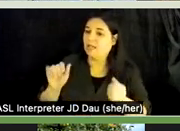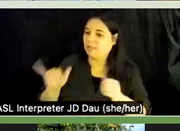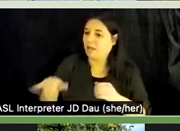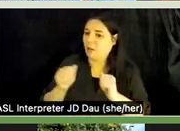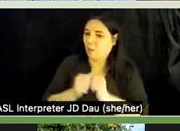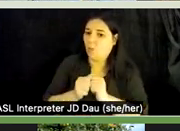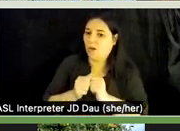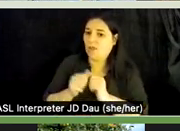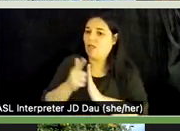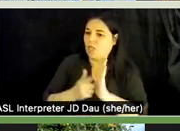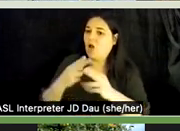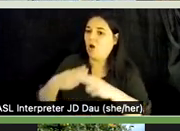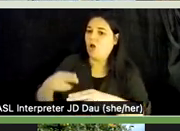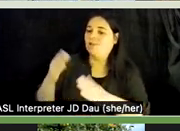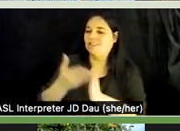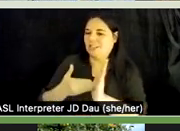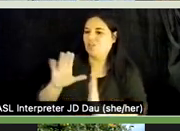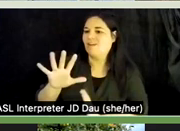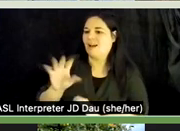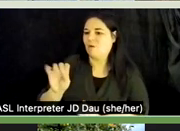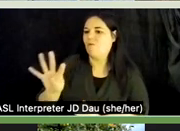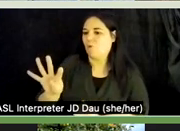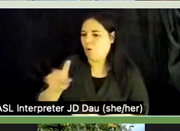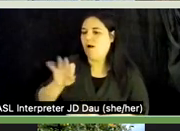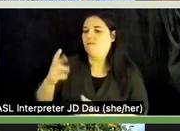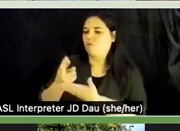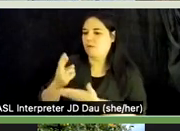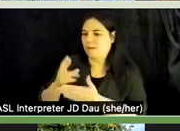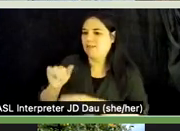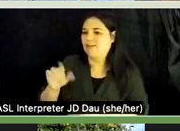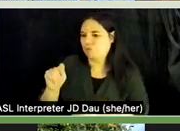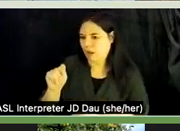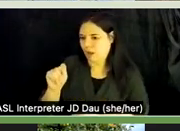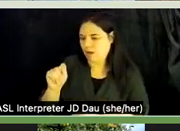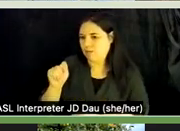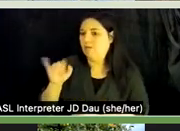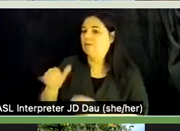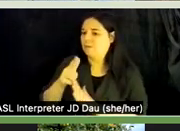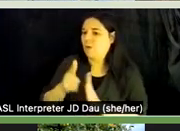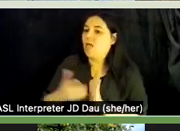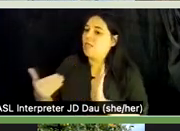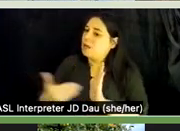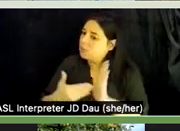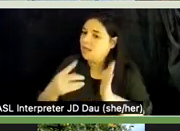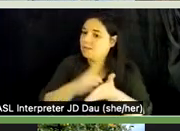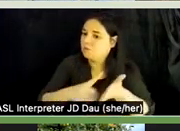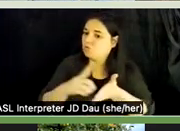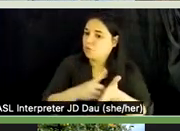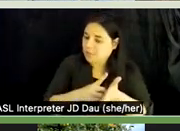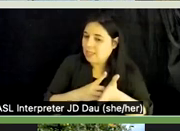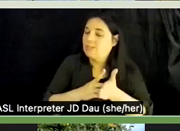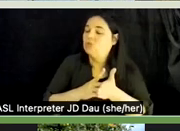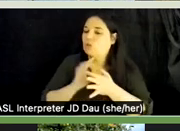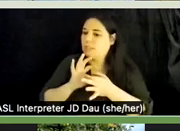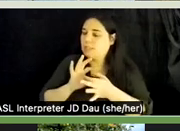something called Section 504 of the Rehabilitation Act, which is a law that bans discrimination on the basis of handicap